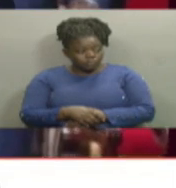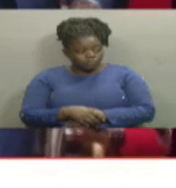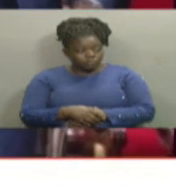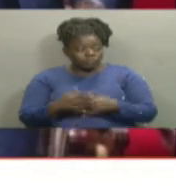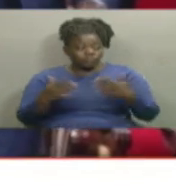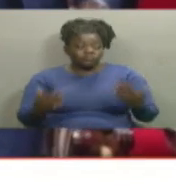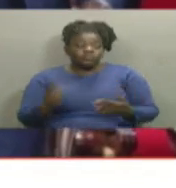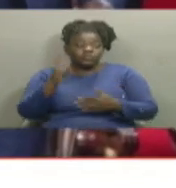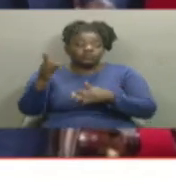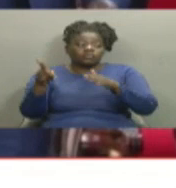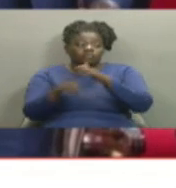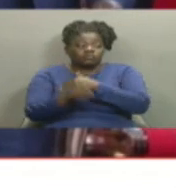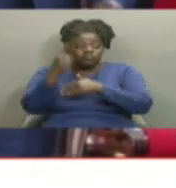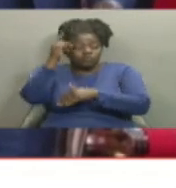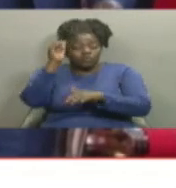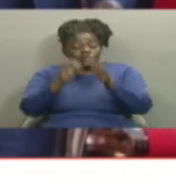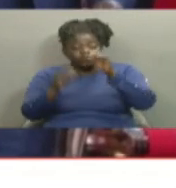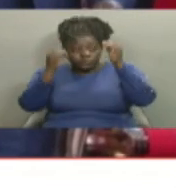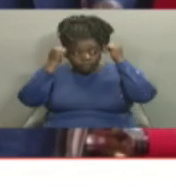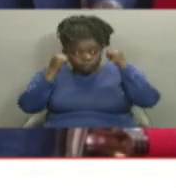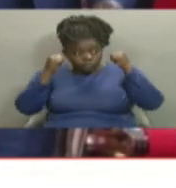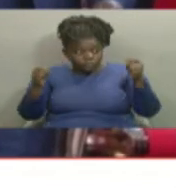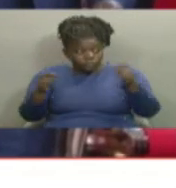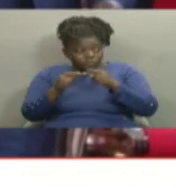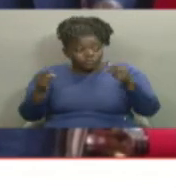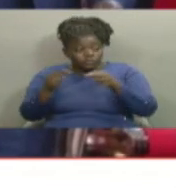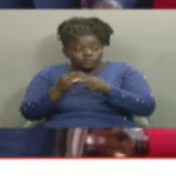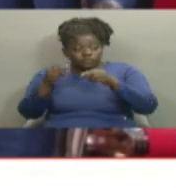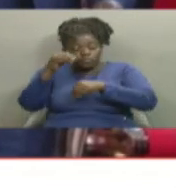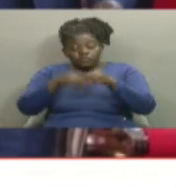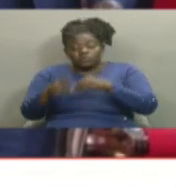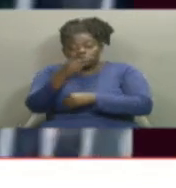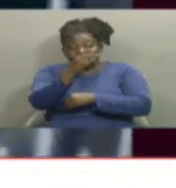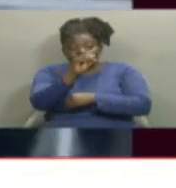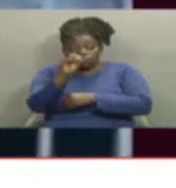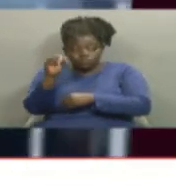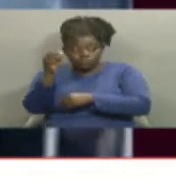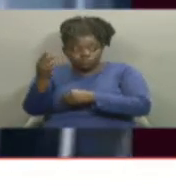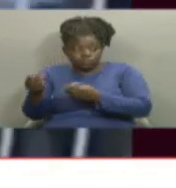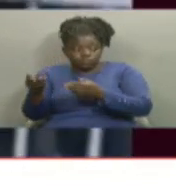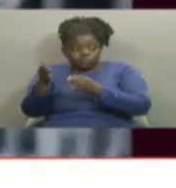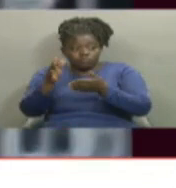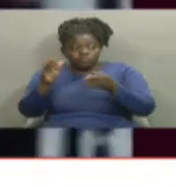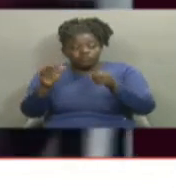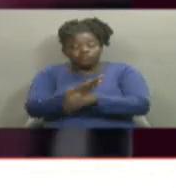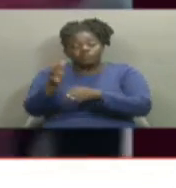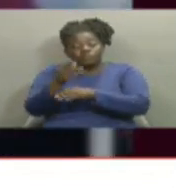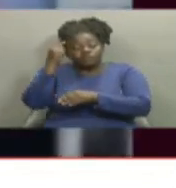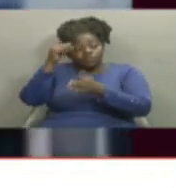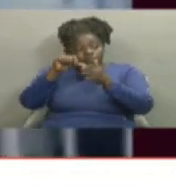Ruto ya suka kubira minister mesmo ofisi ya president era abakunu kizyo kutuka mukulondo kwa bili ebili yafuka minister mujivuye songezo